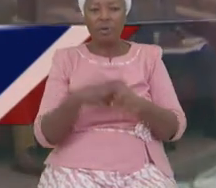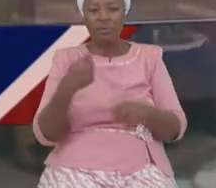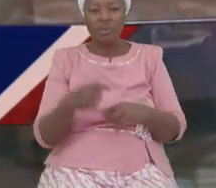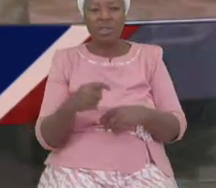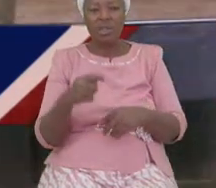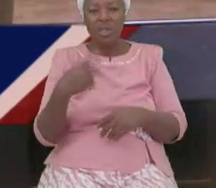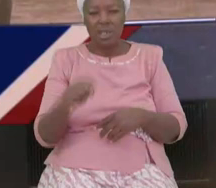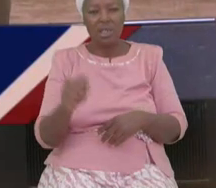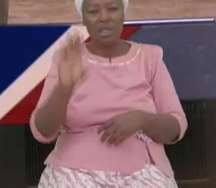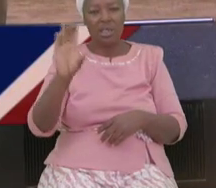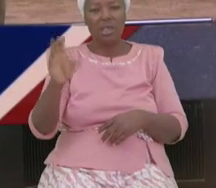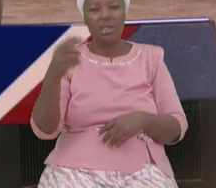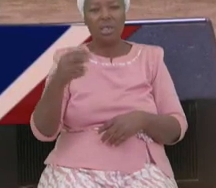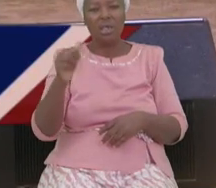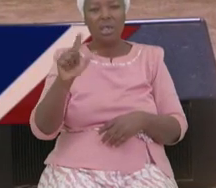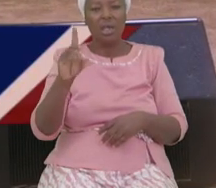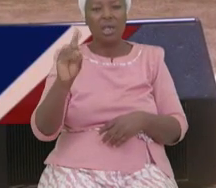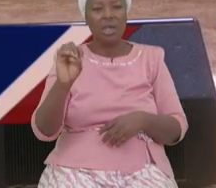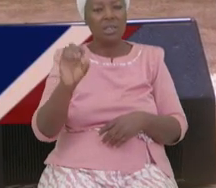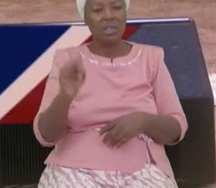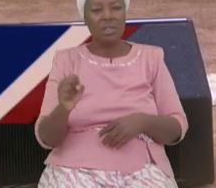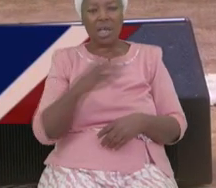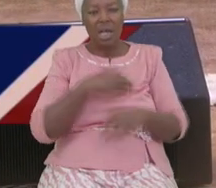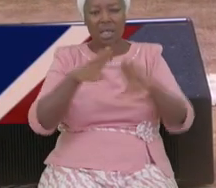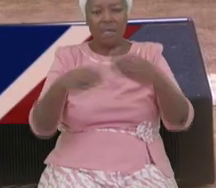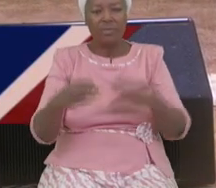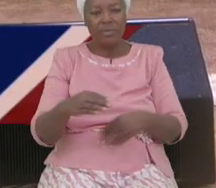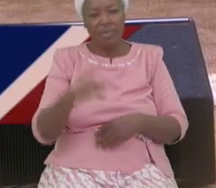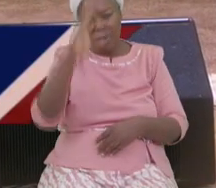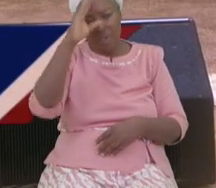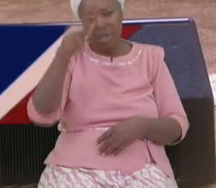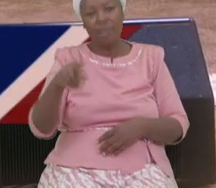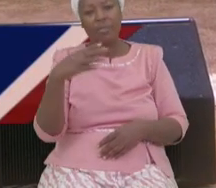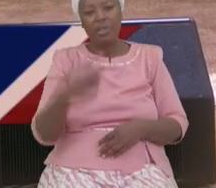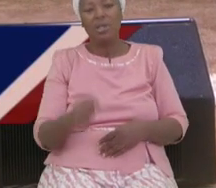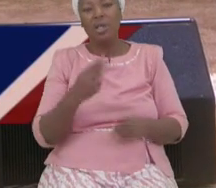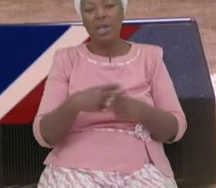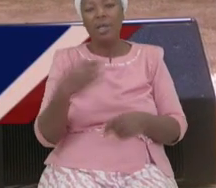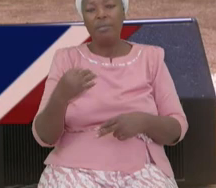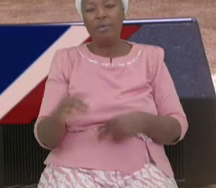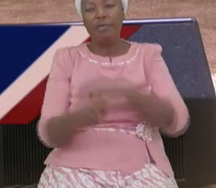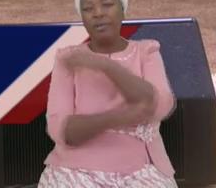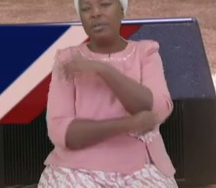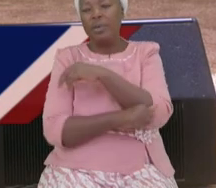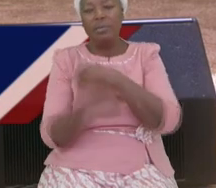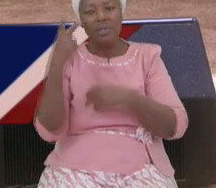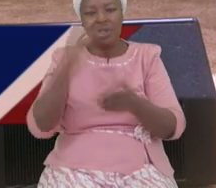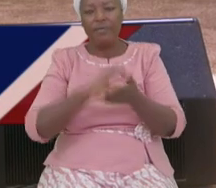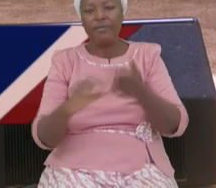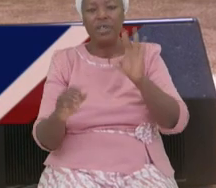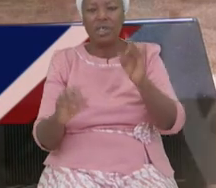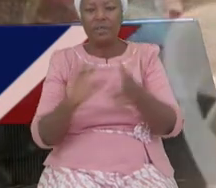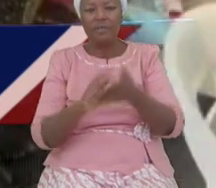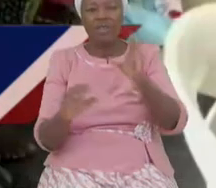and gavest him the name of Abraham. Why? Look at verse 8. In verse